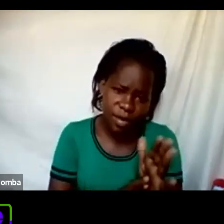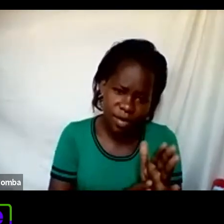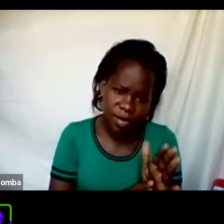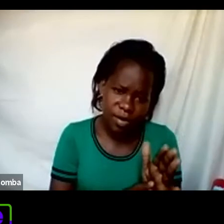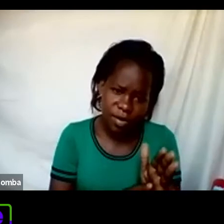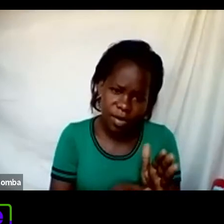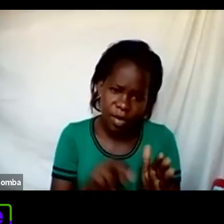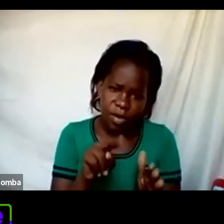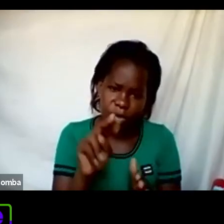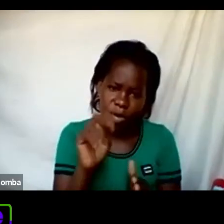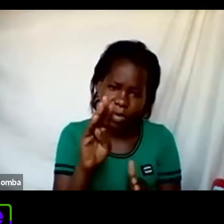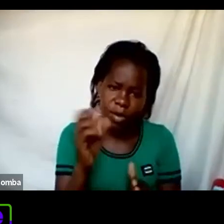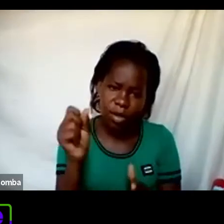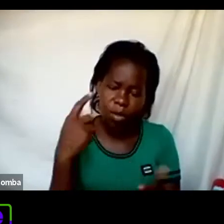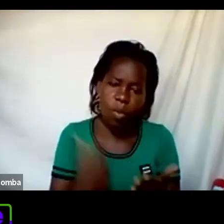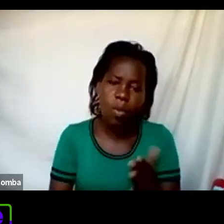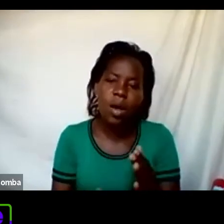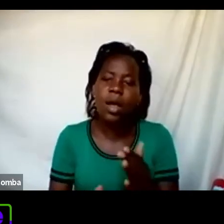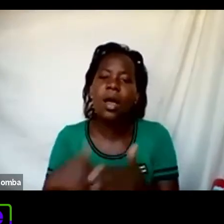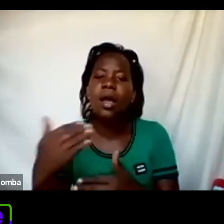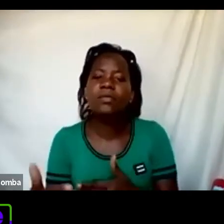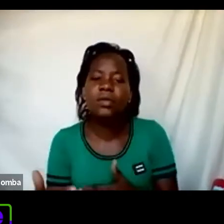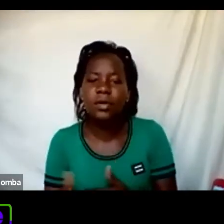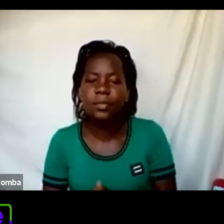question. So Catherine,